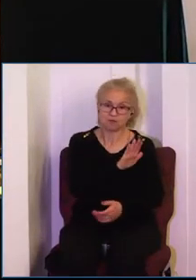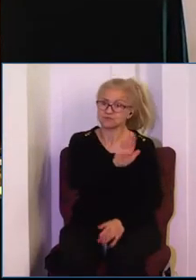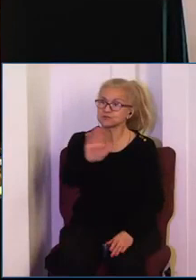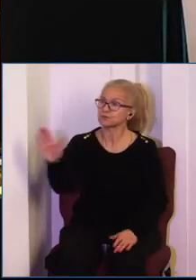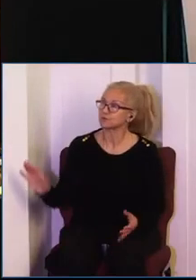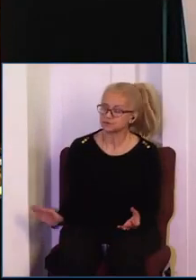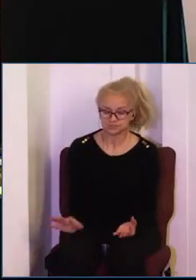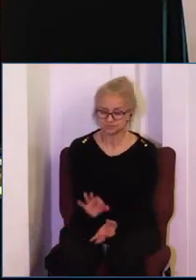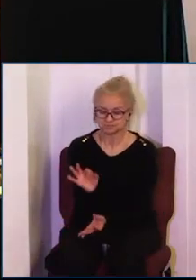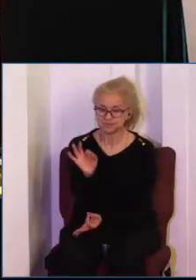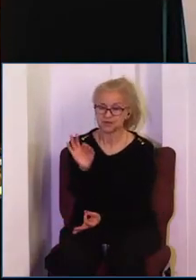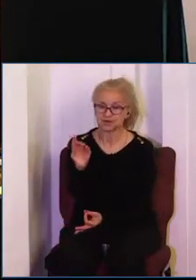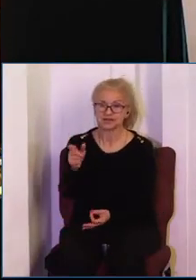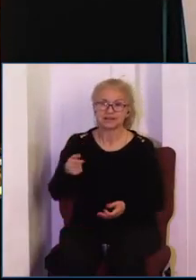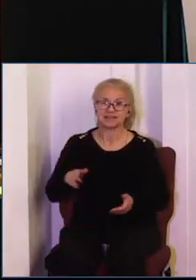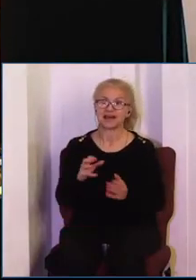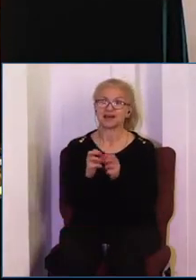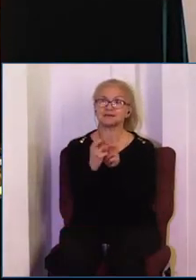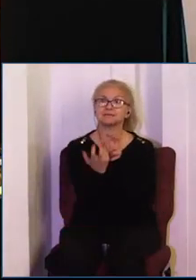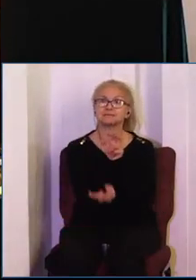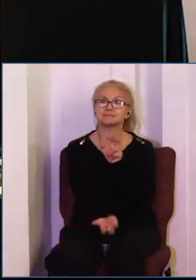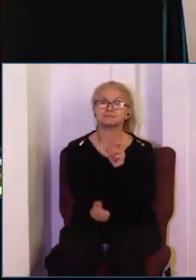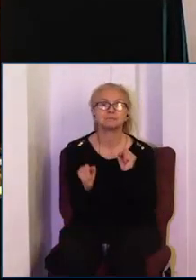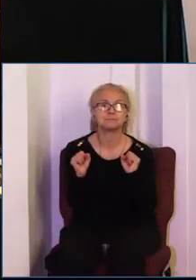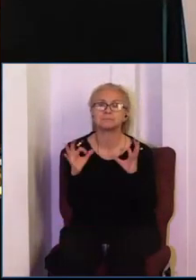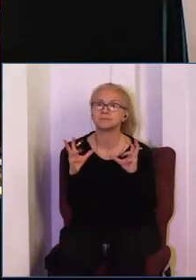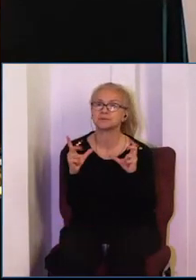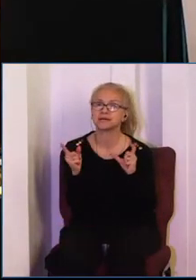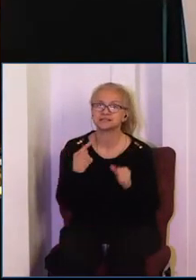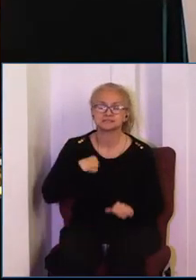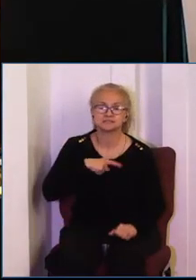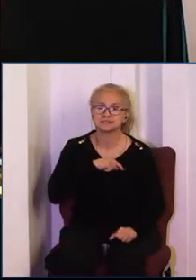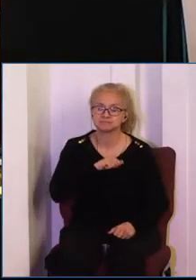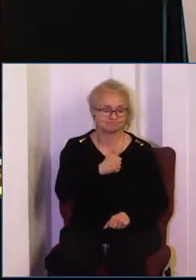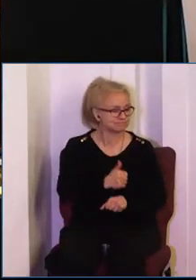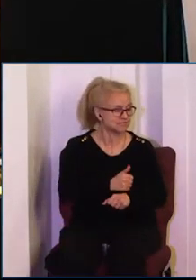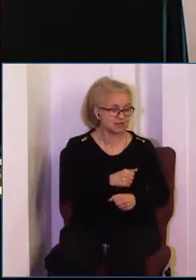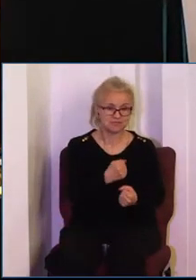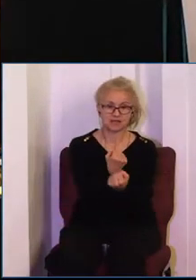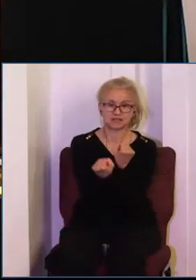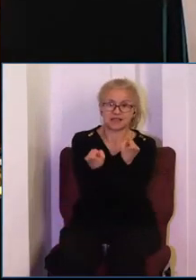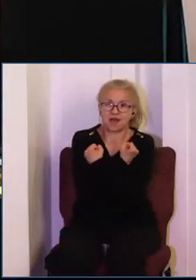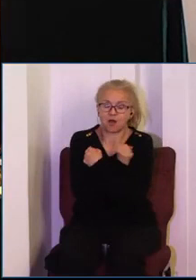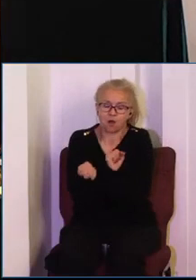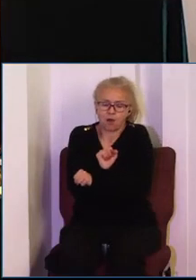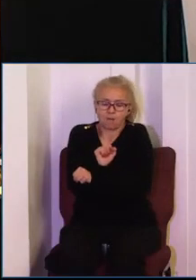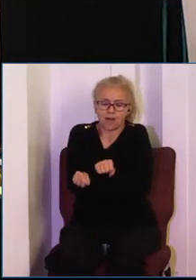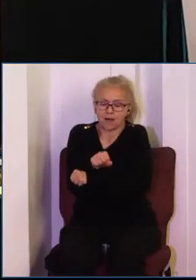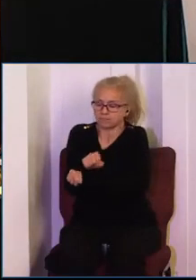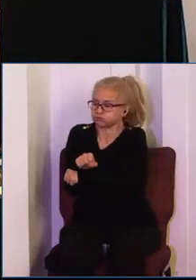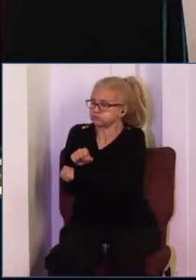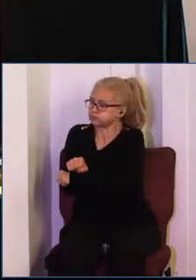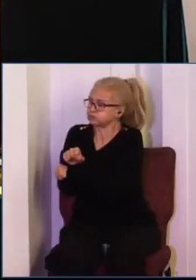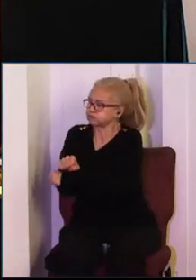Spirit that amazes us, by the love that overcomes all.